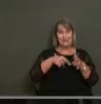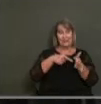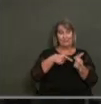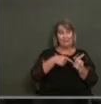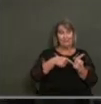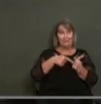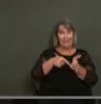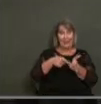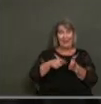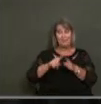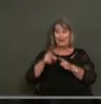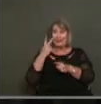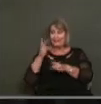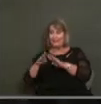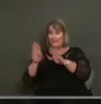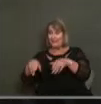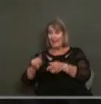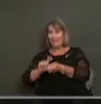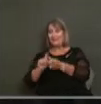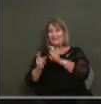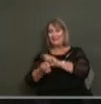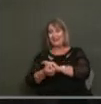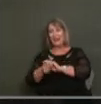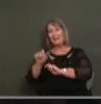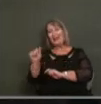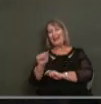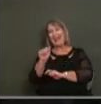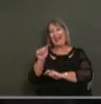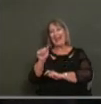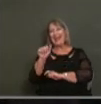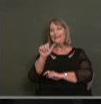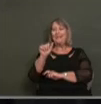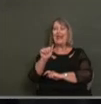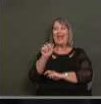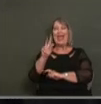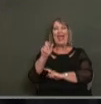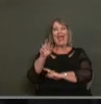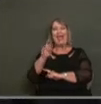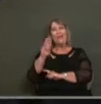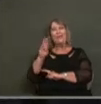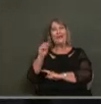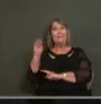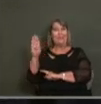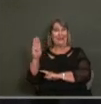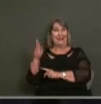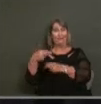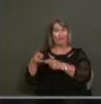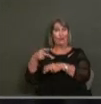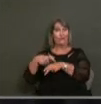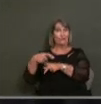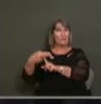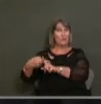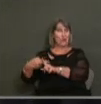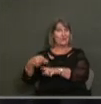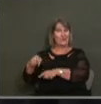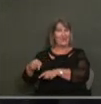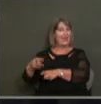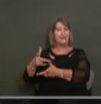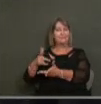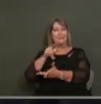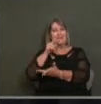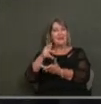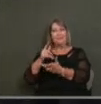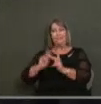dwelling units turning into short-term rentals, that's a loss of available housing. And when we're in a shortage of that and a crisis, I think that's